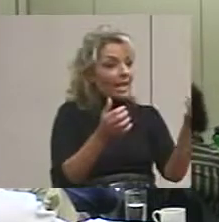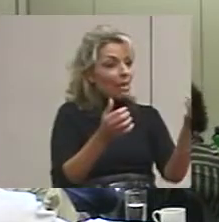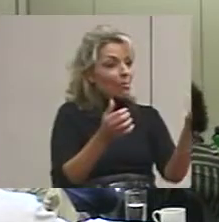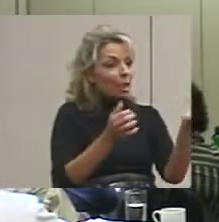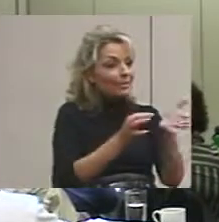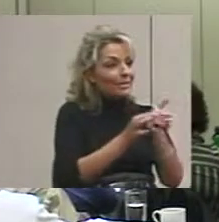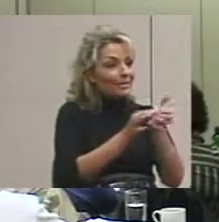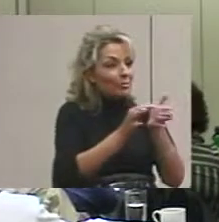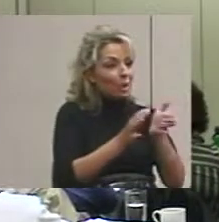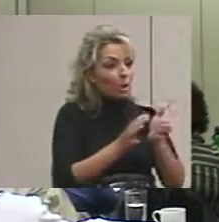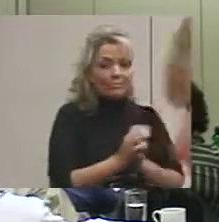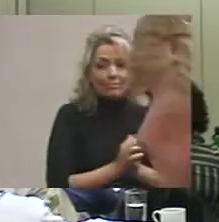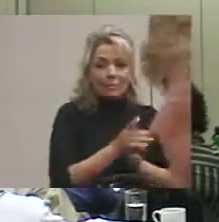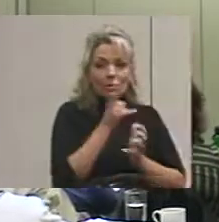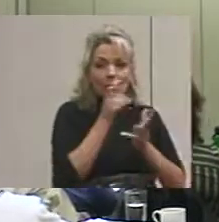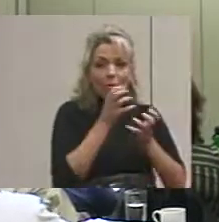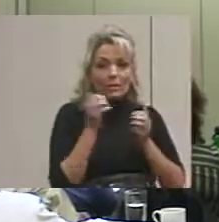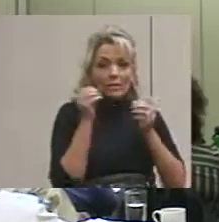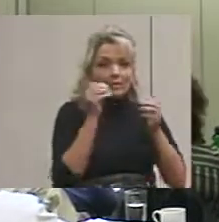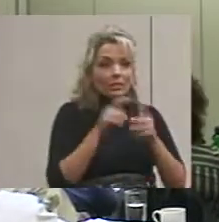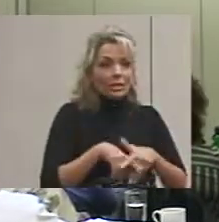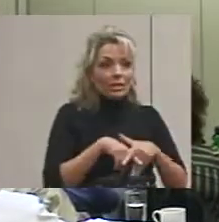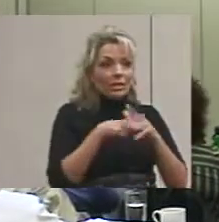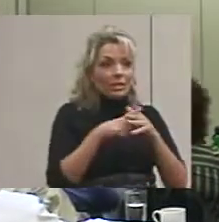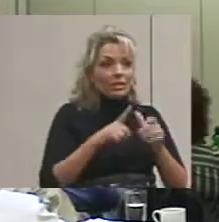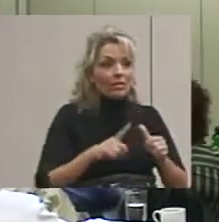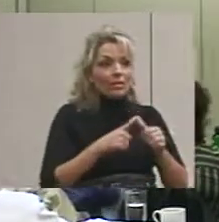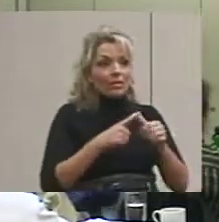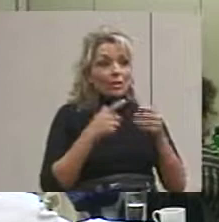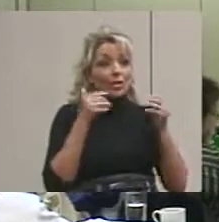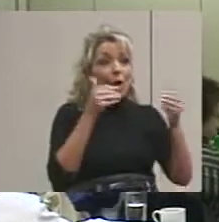So, who would like to go first?